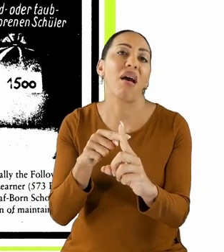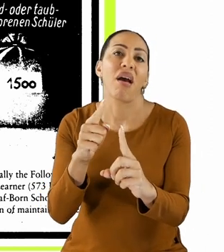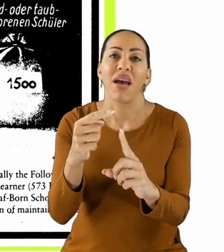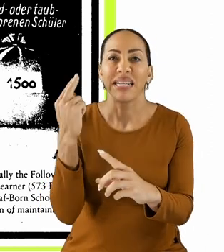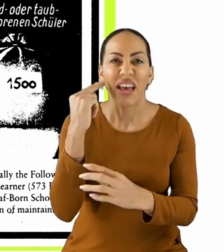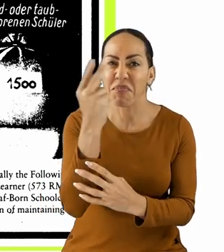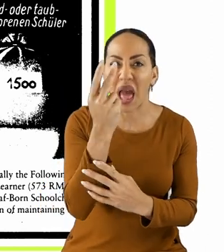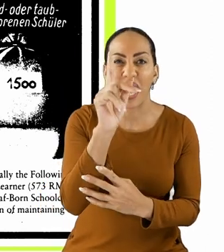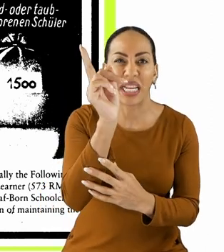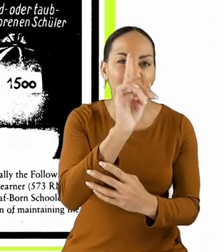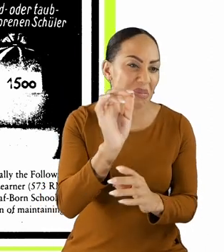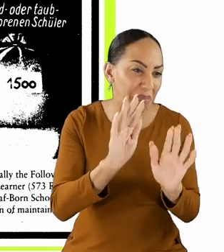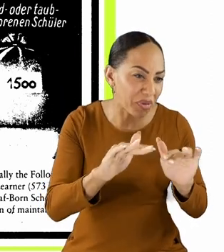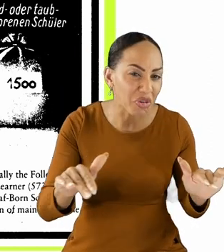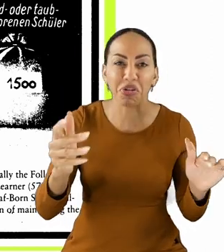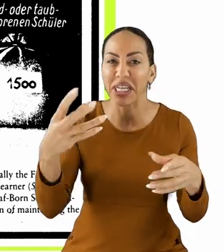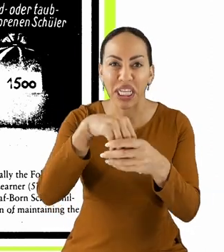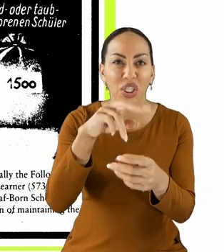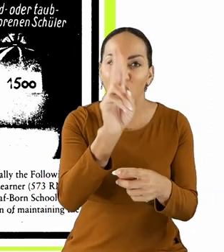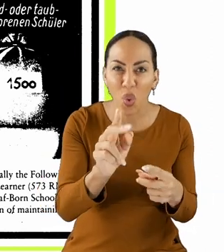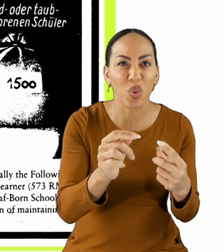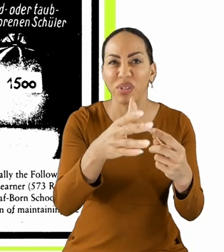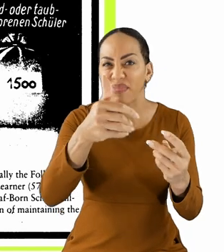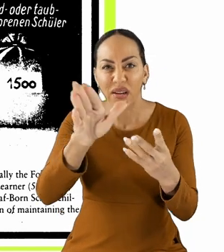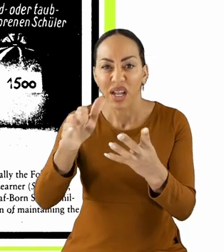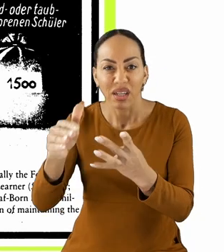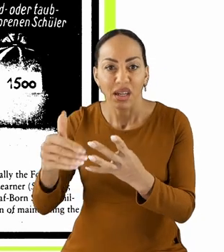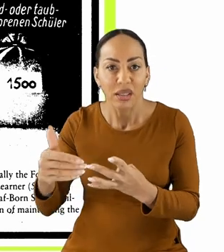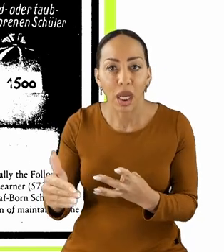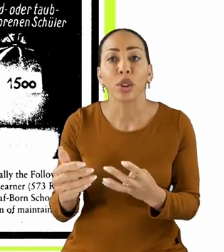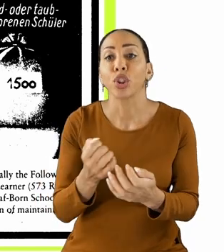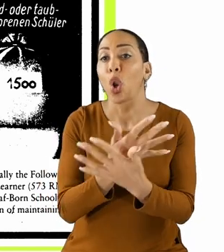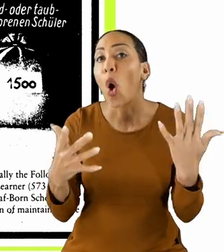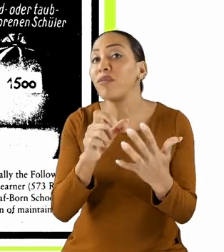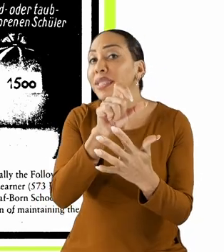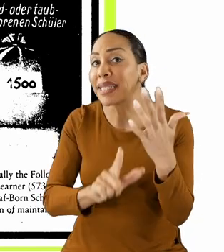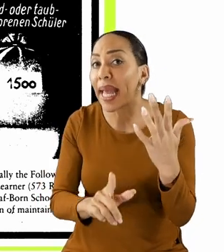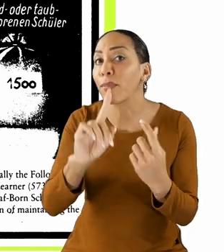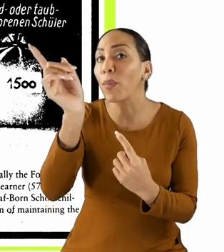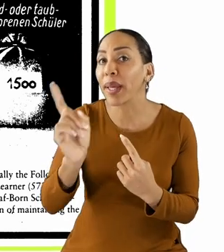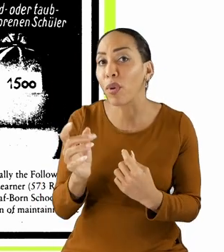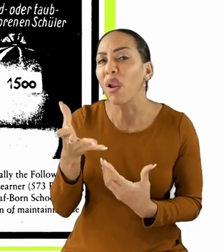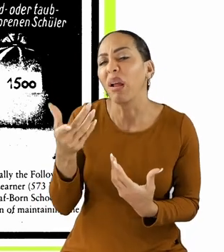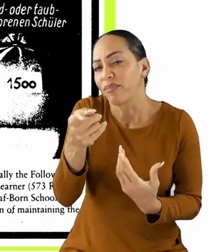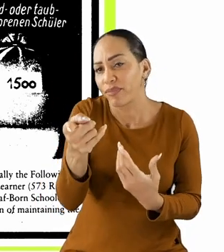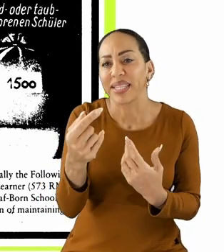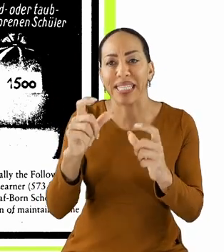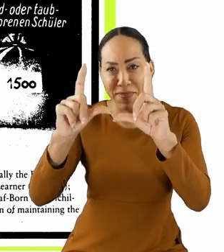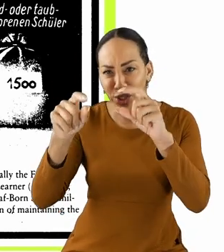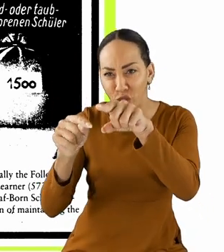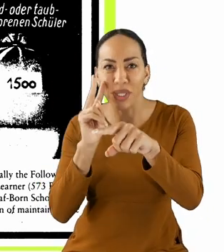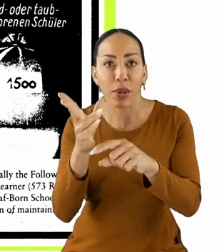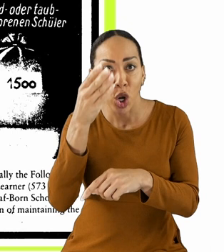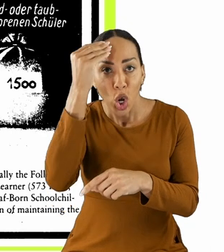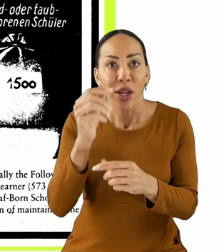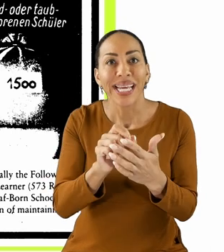deaf-blind eaters in schools. And there you have some of the people with learning difficulties who were put in the camps wearing the black triangle.